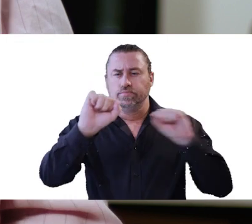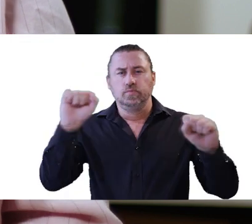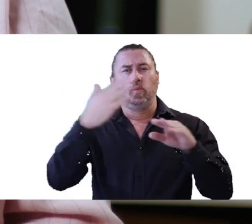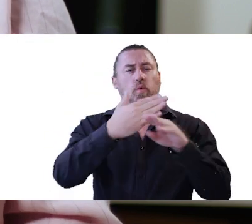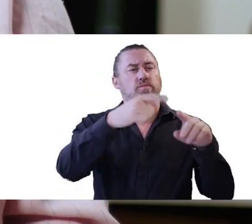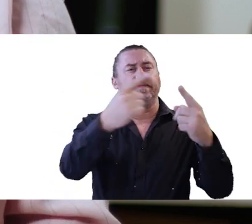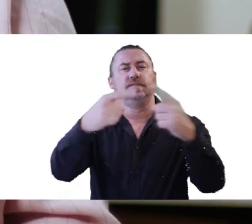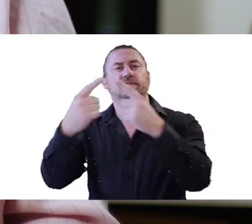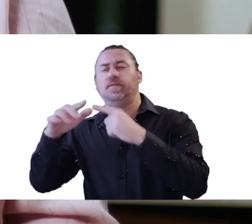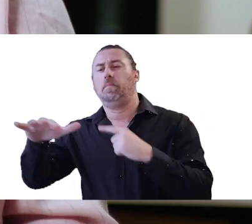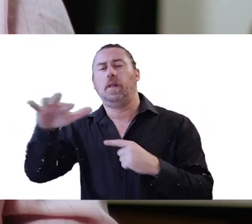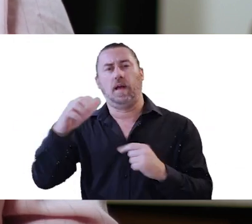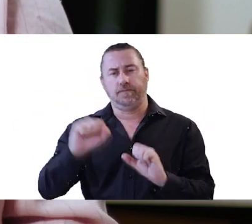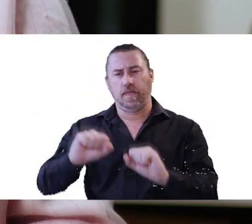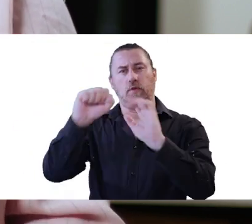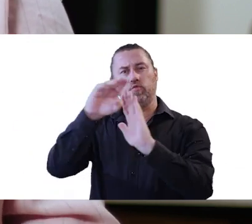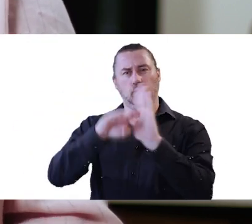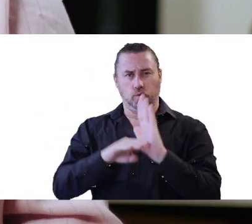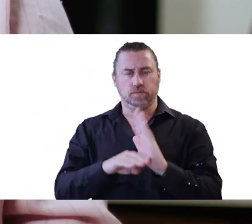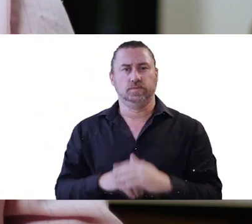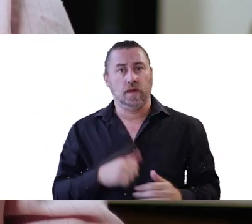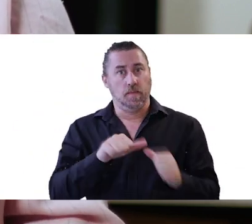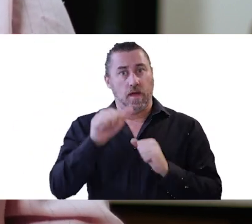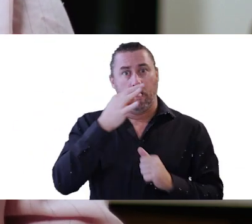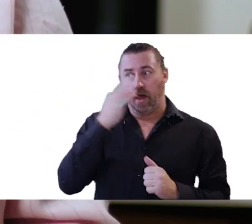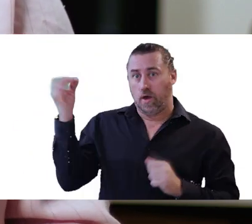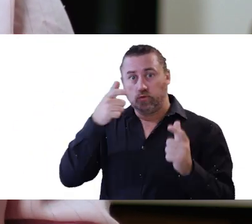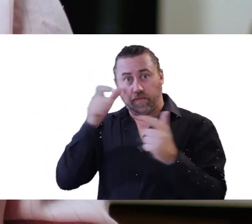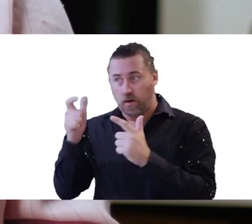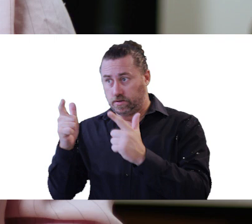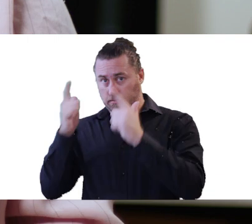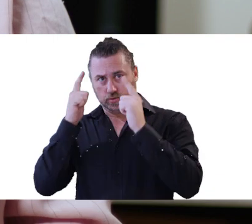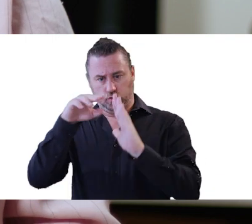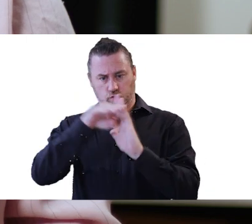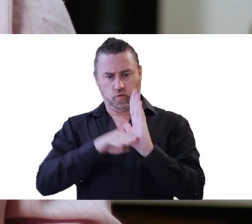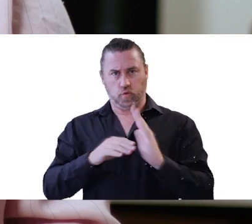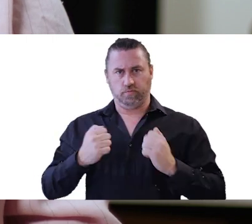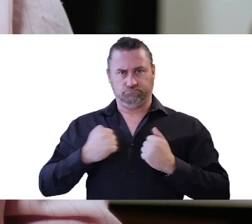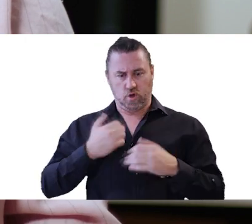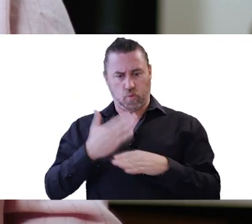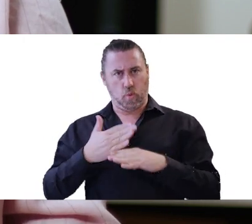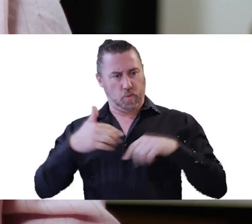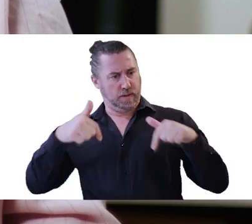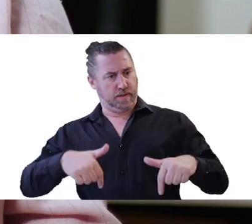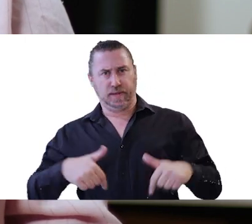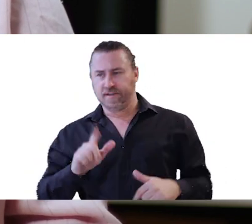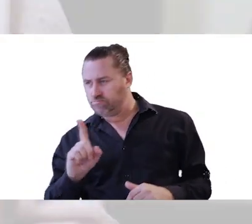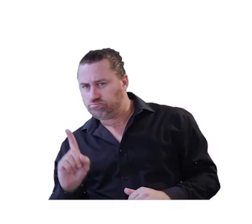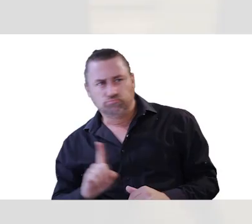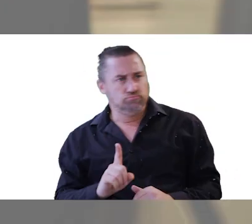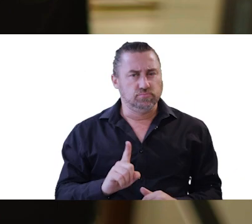bit different and has their own rules. Ask your supervisor or manager about the rules where you work